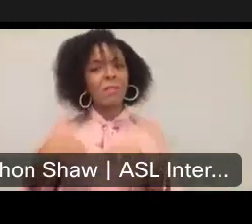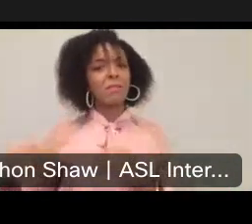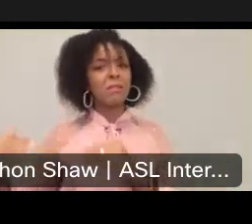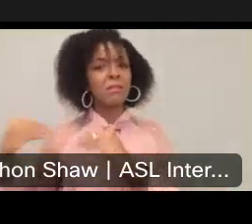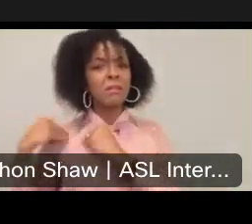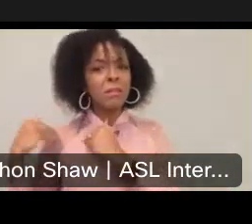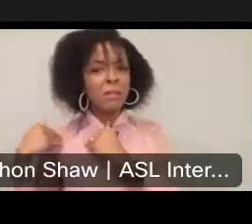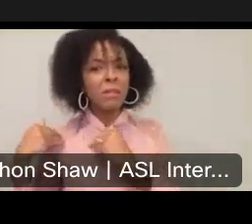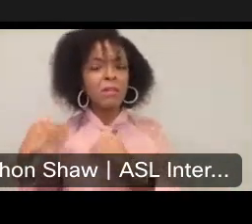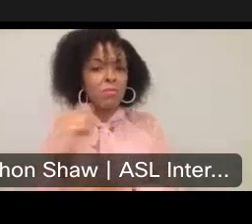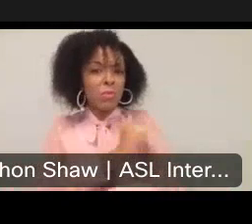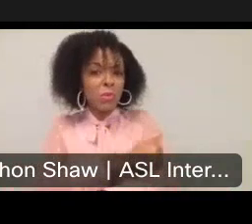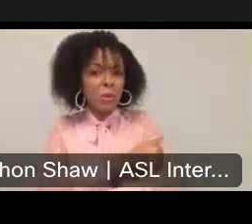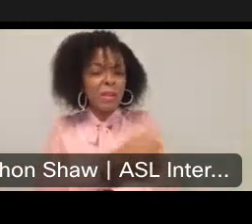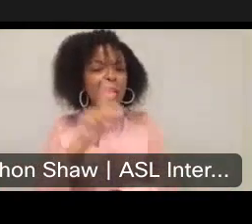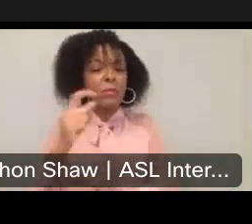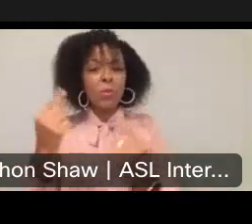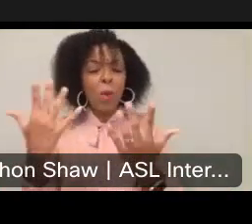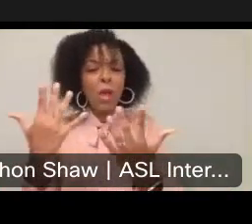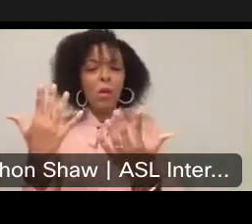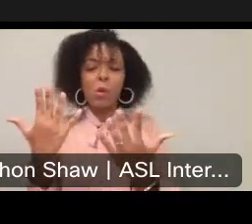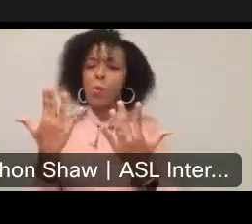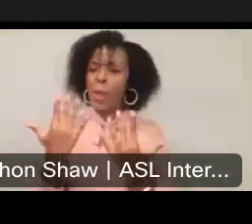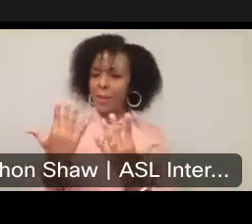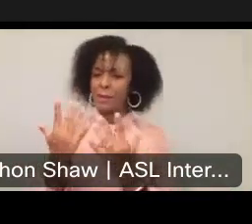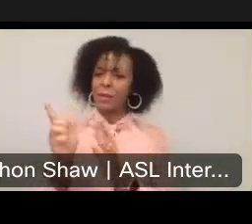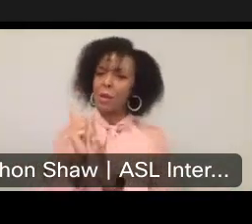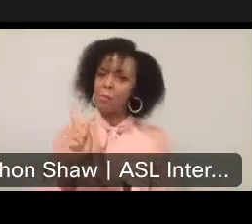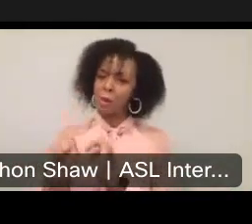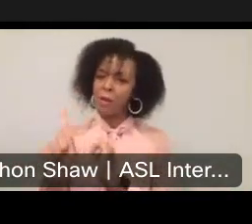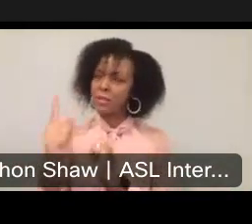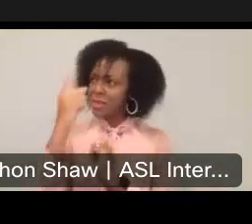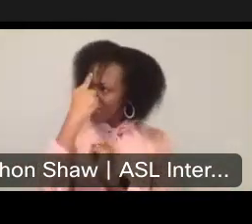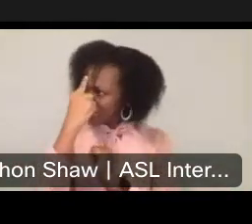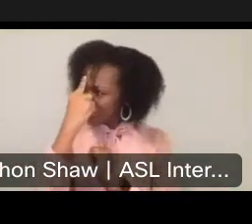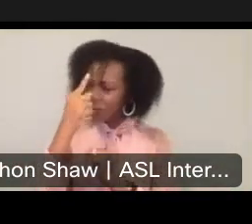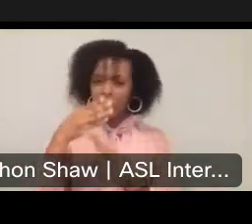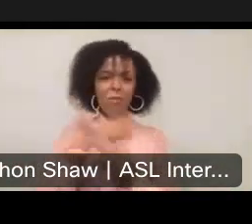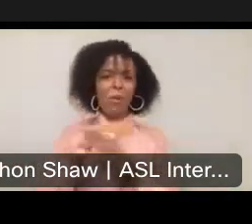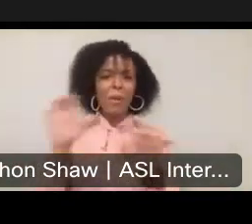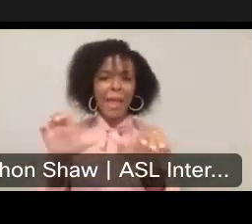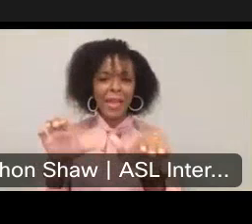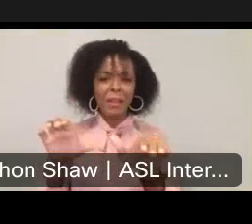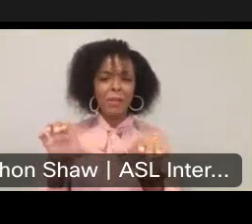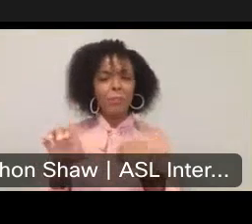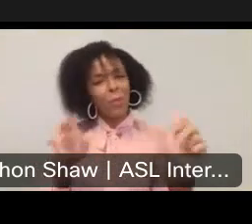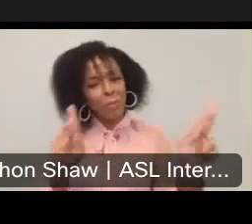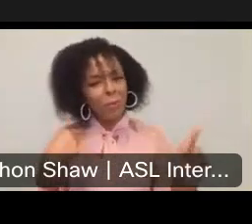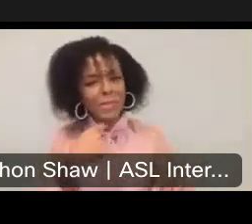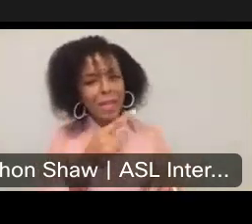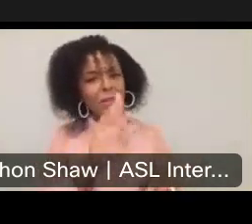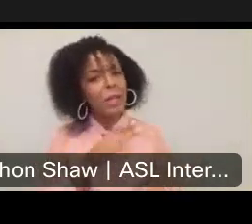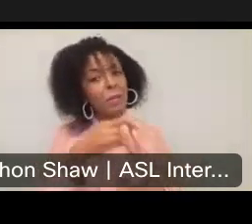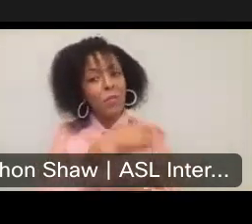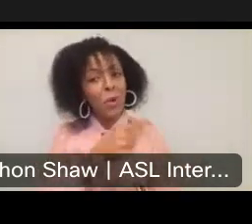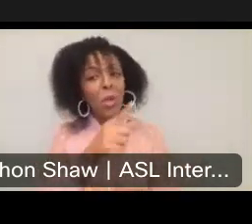think before they act. Like so often we tell people, think before you speak. That was a think